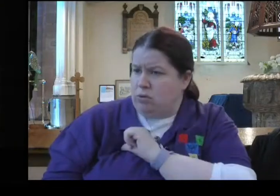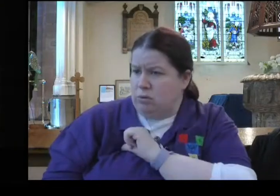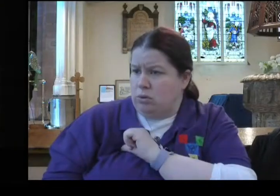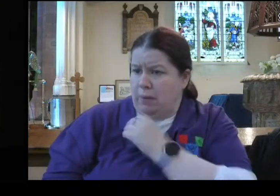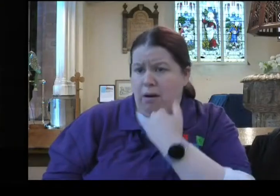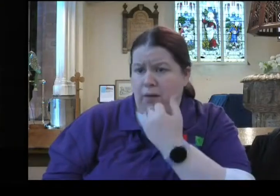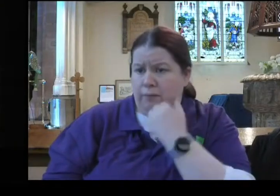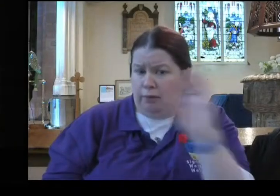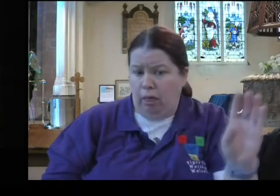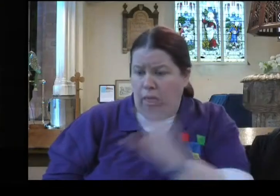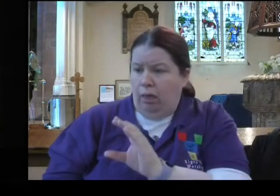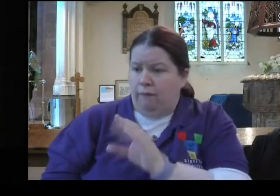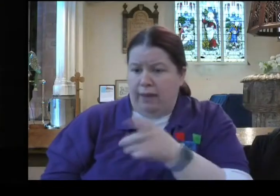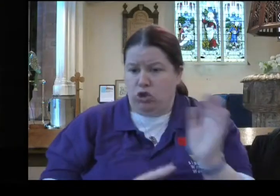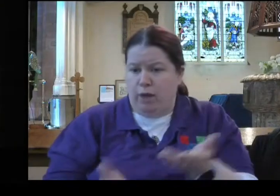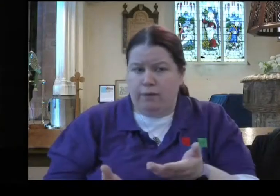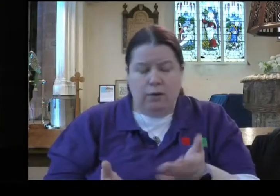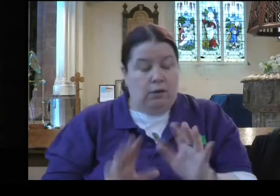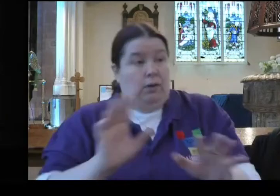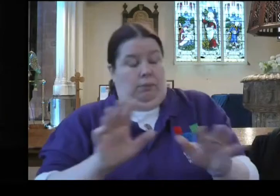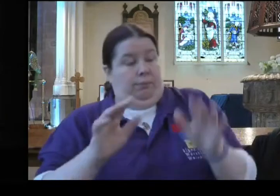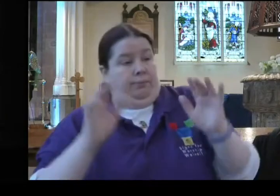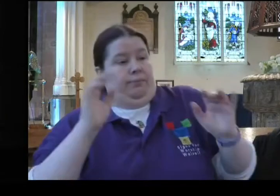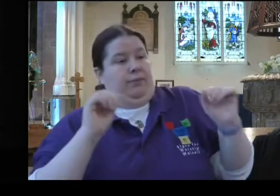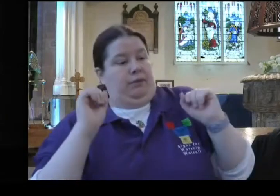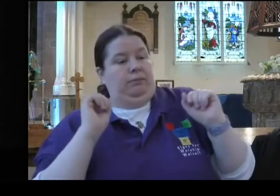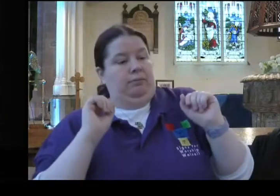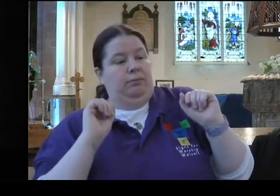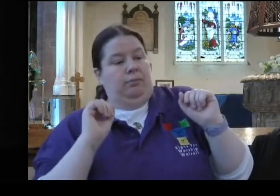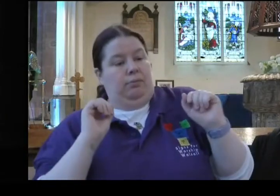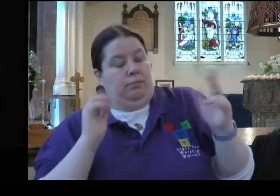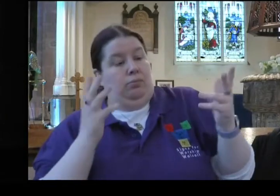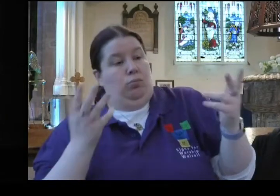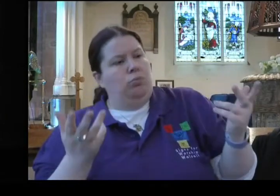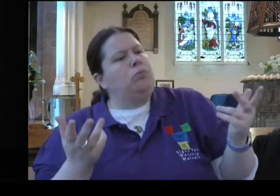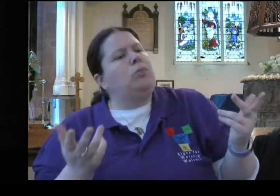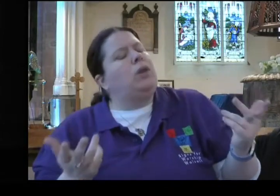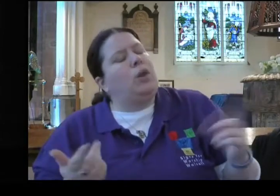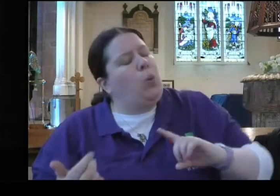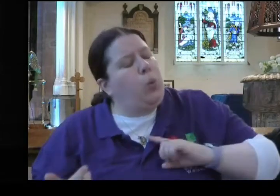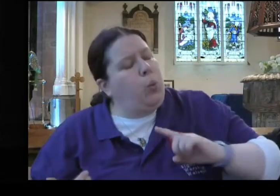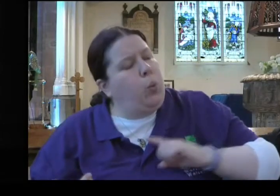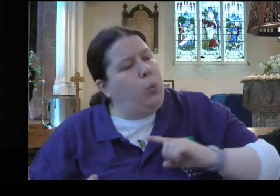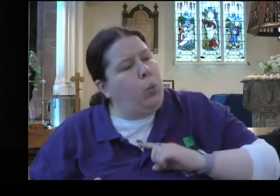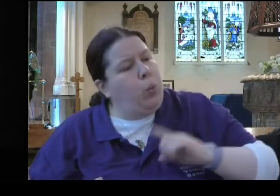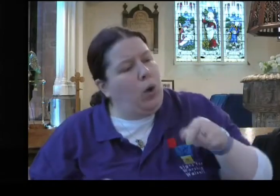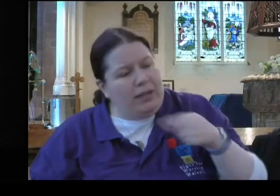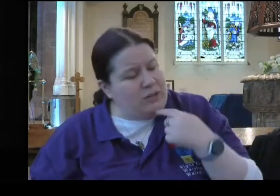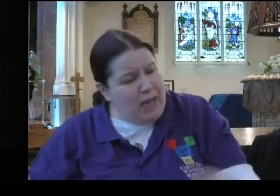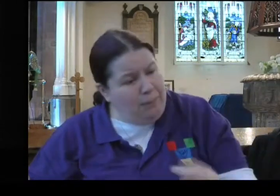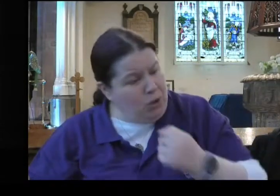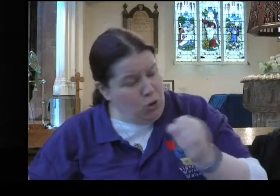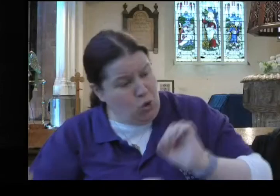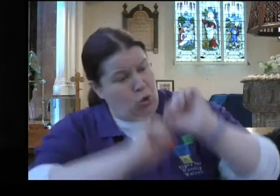that kind of service?" The tall, handsome rector scratched his head and replied, "Why didn't you tell me that your dog was Church of